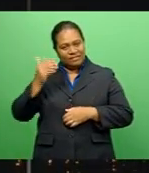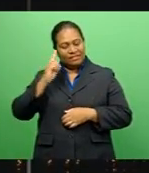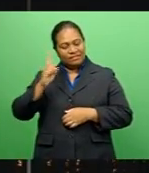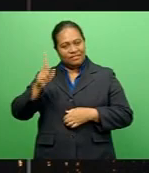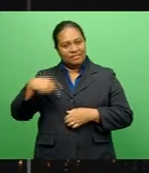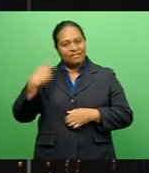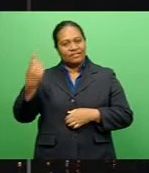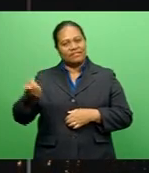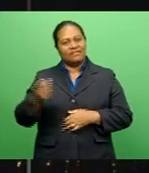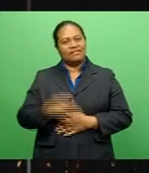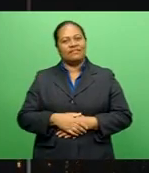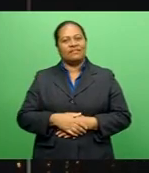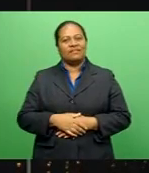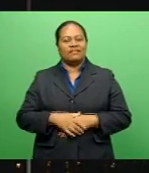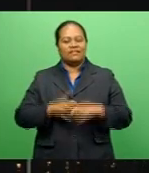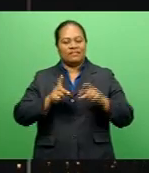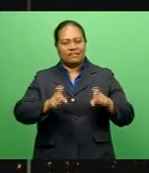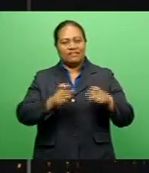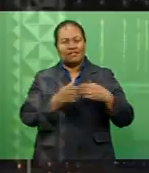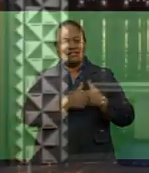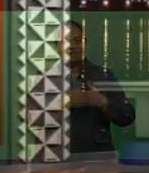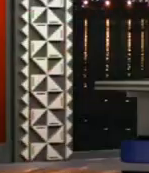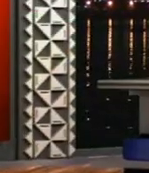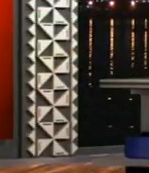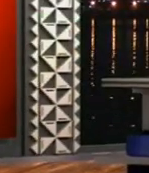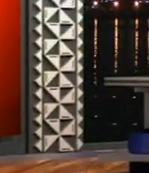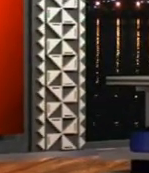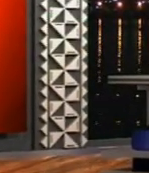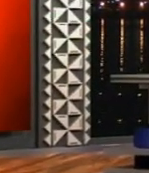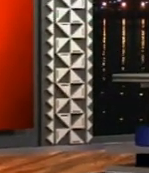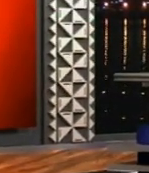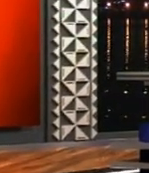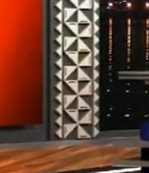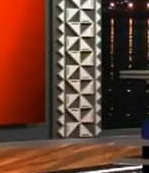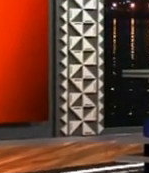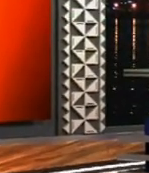you again tomorrow. Until then, stay safe. Modemada.